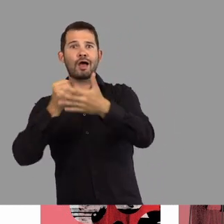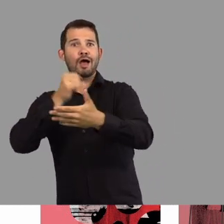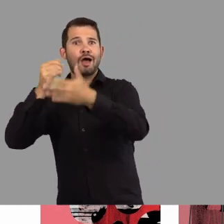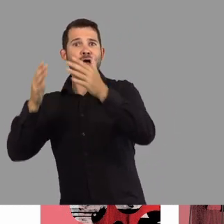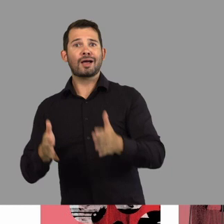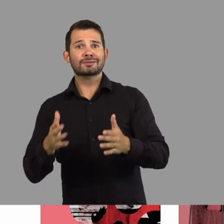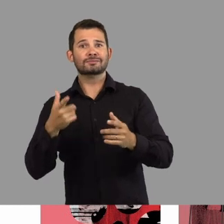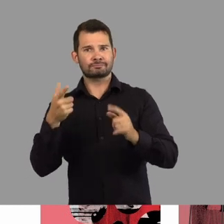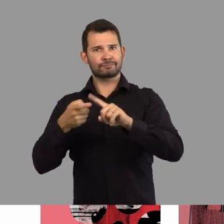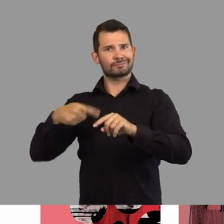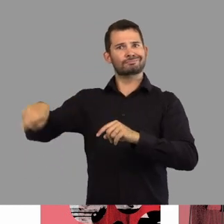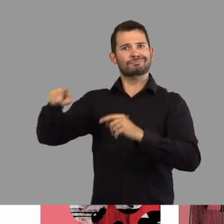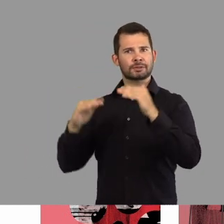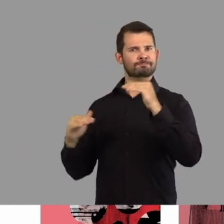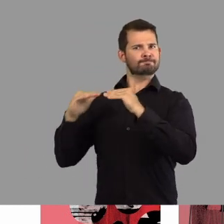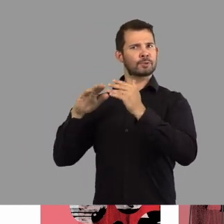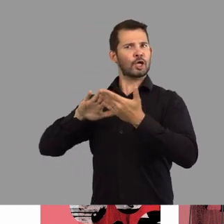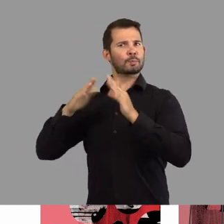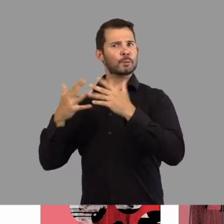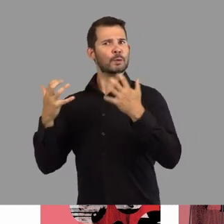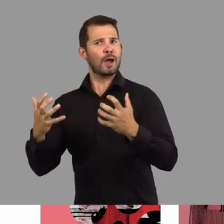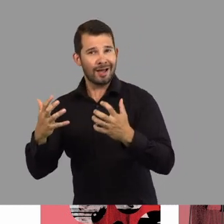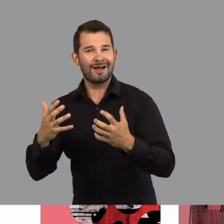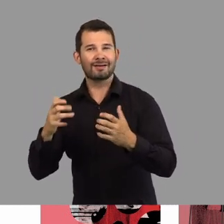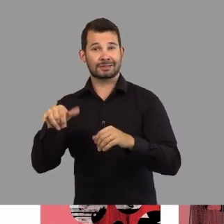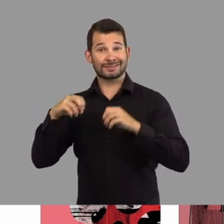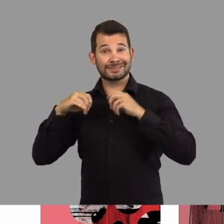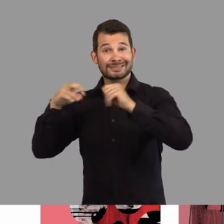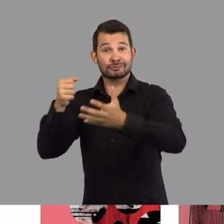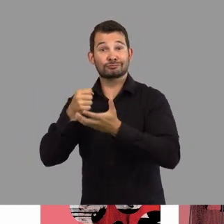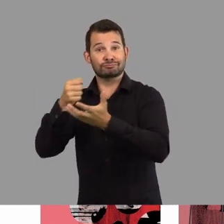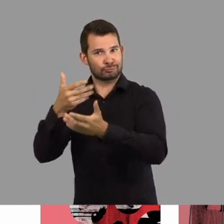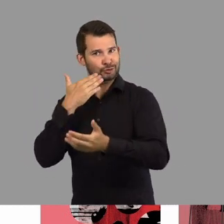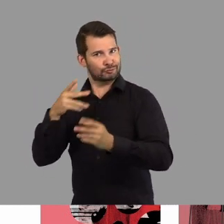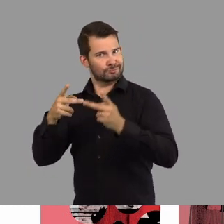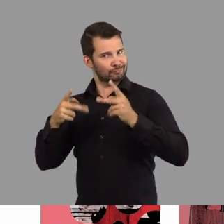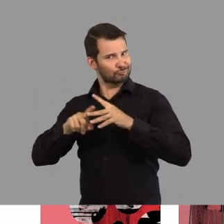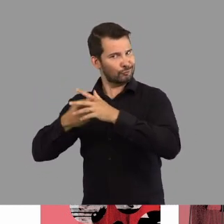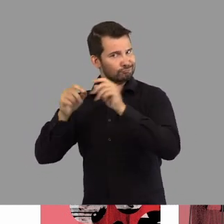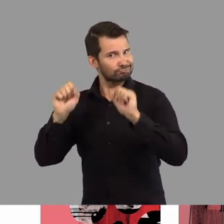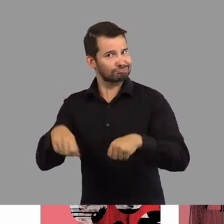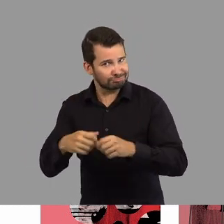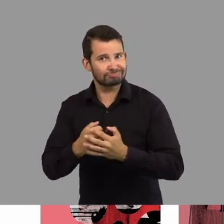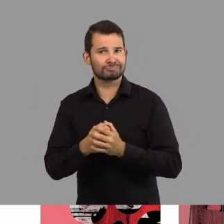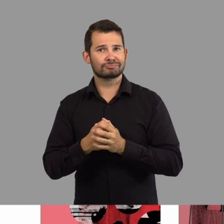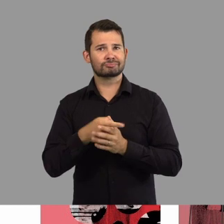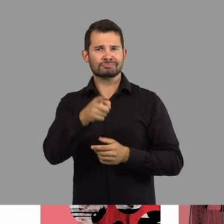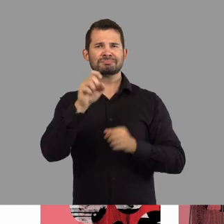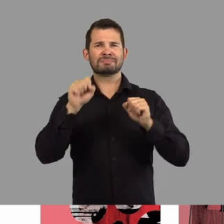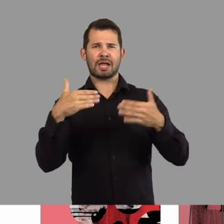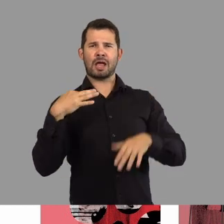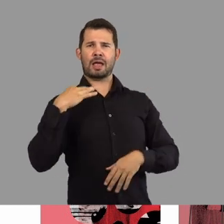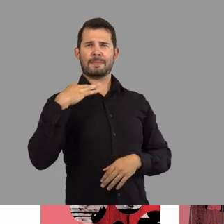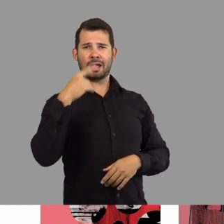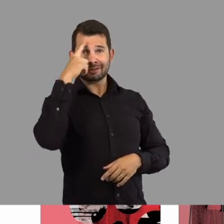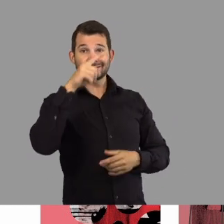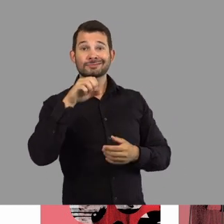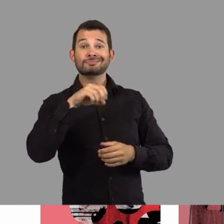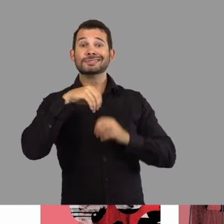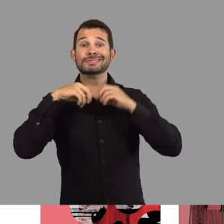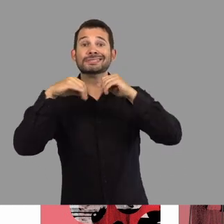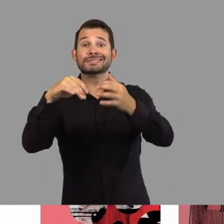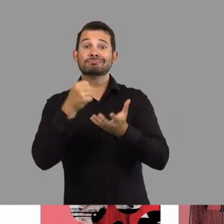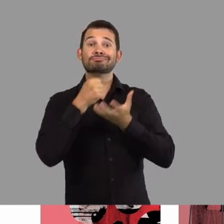communities. A seed grant could be a good place to start. You can apply to seed for up to $25,000